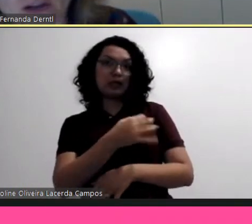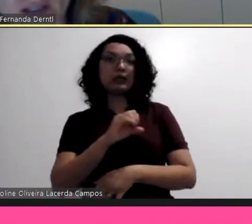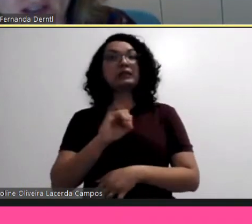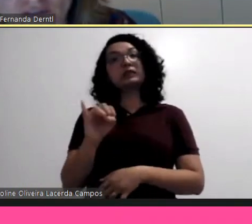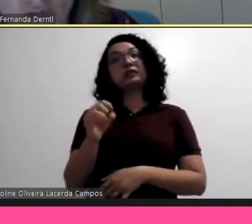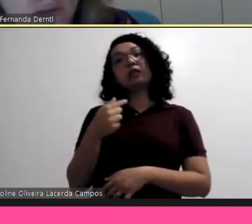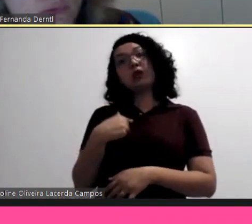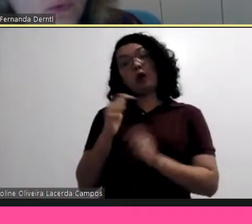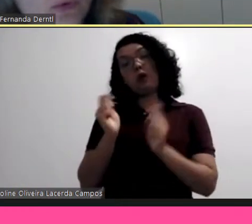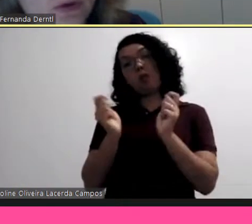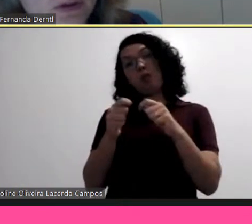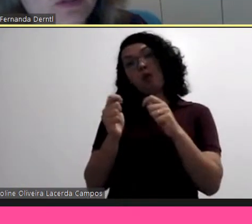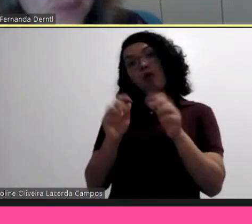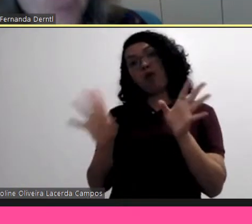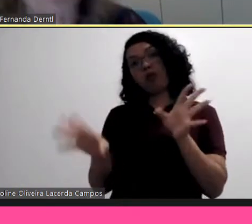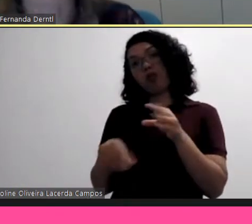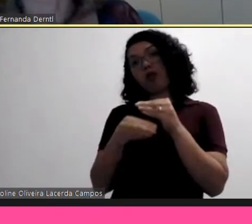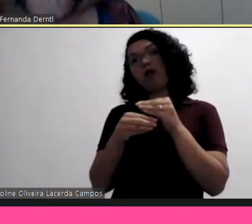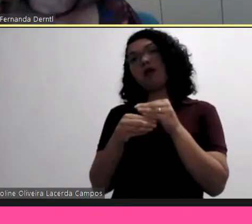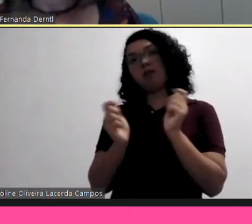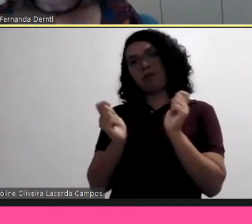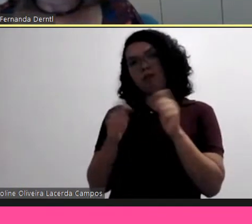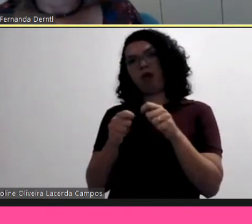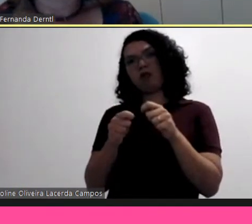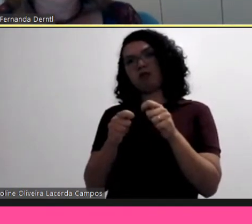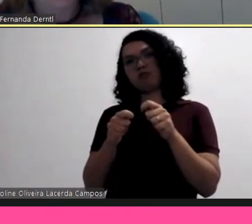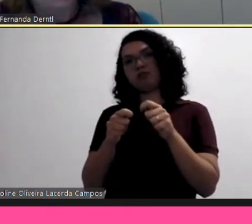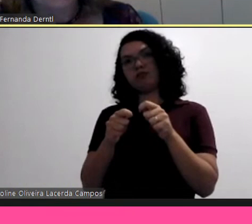complementar, já yeah, tá bom, vamos.